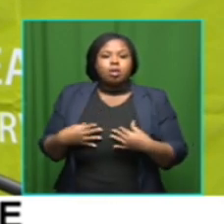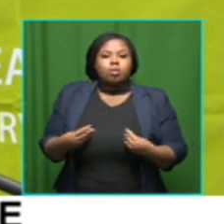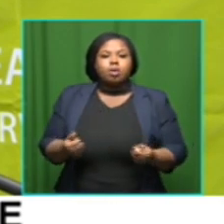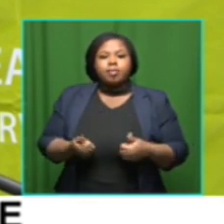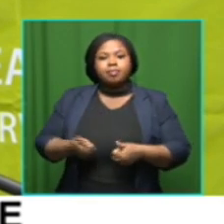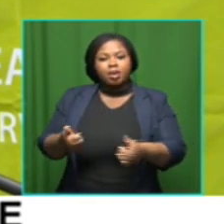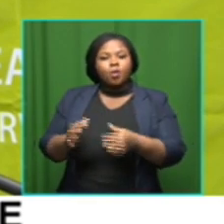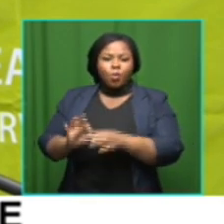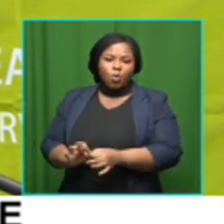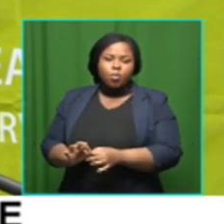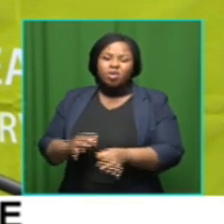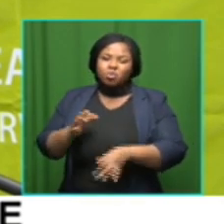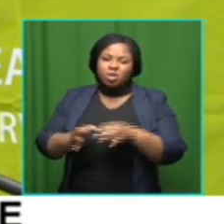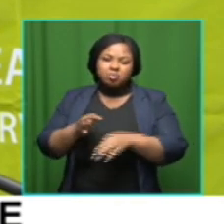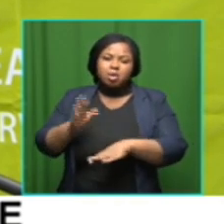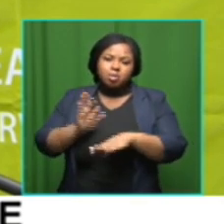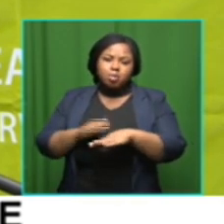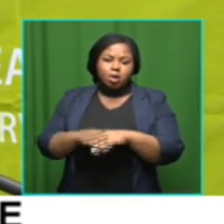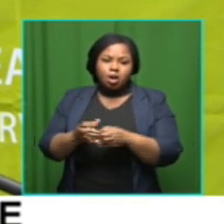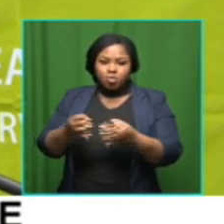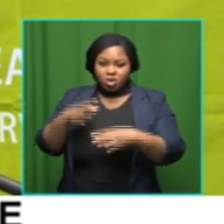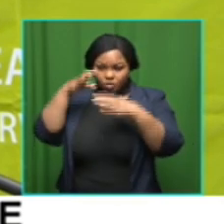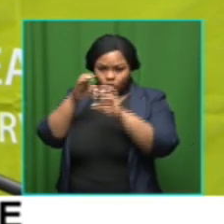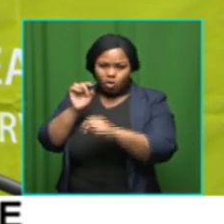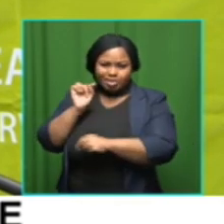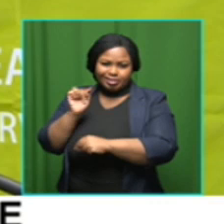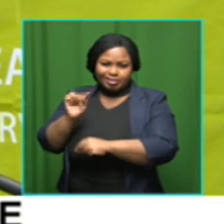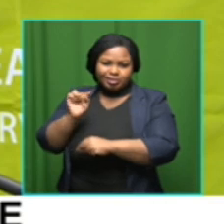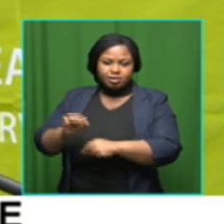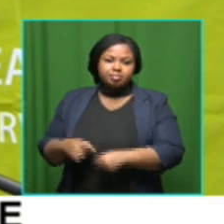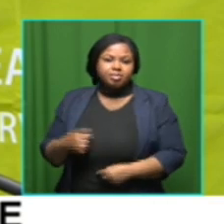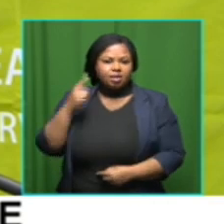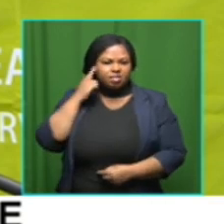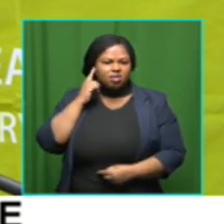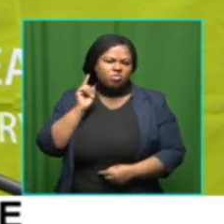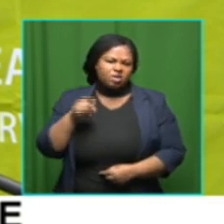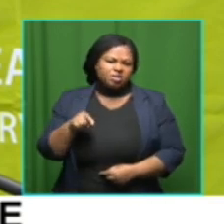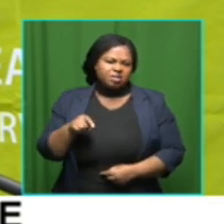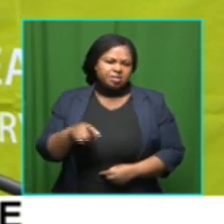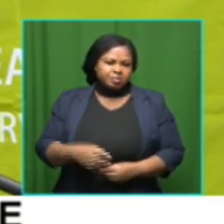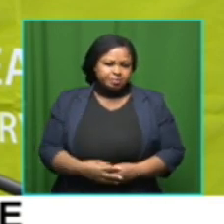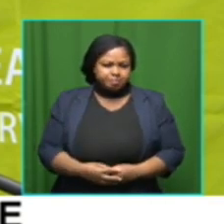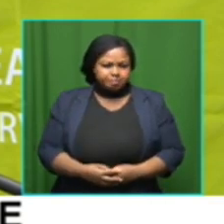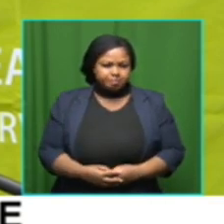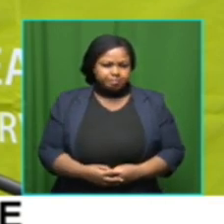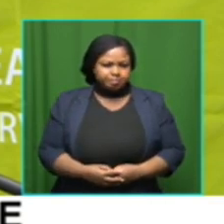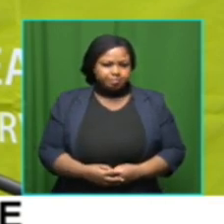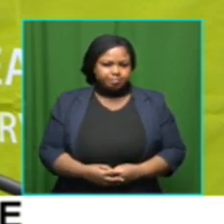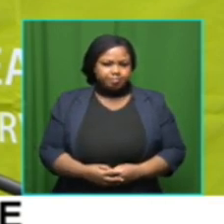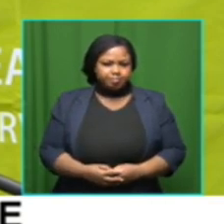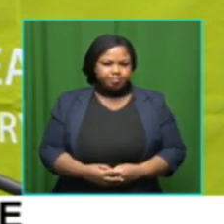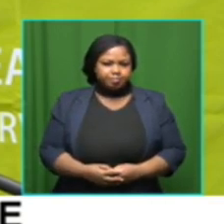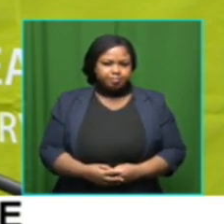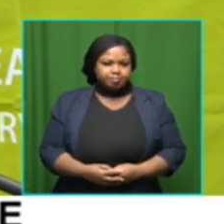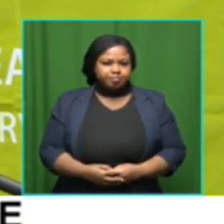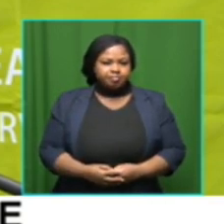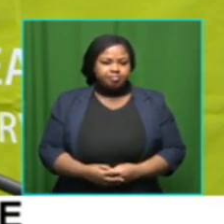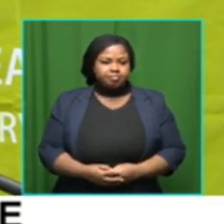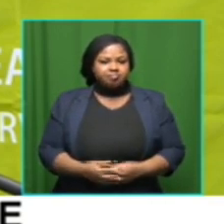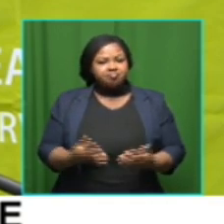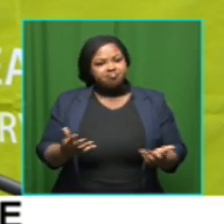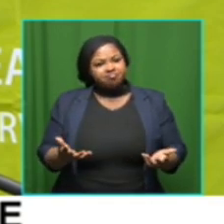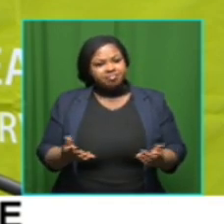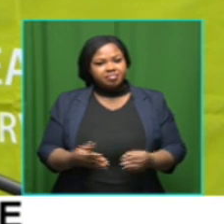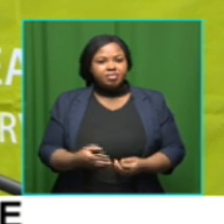are actually quite well. And I think that's the issues that we need to try to work on. The weakness of